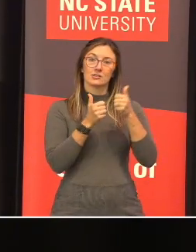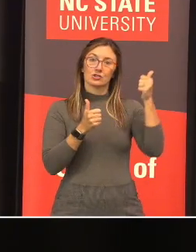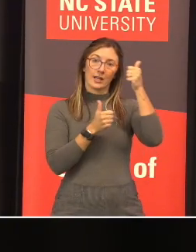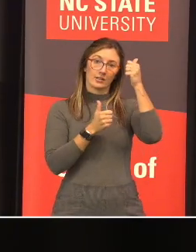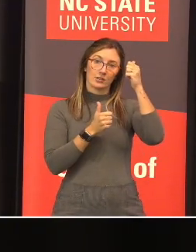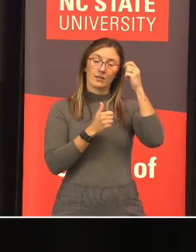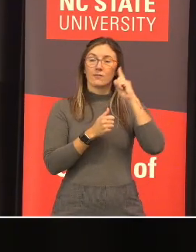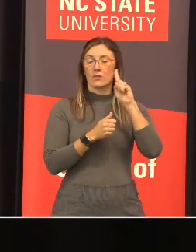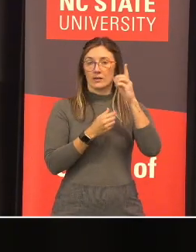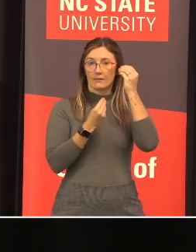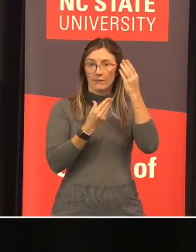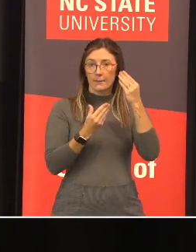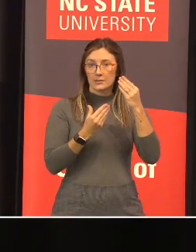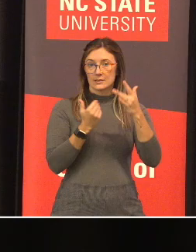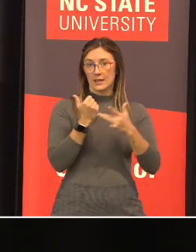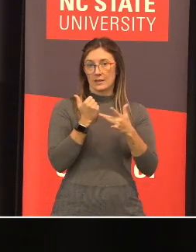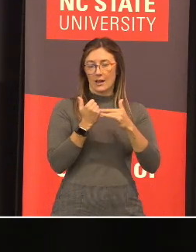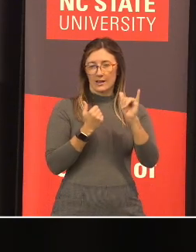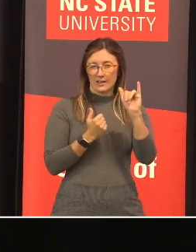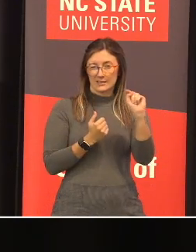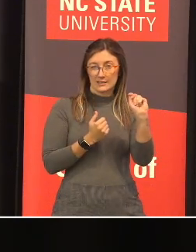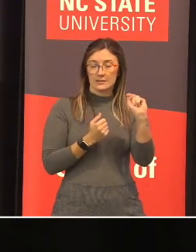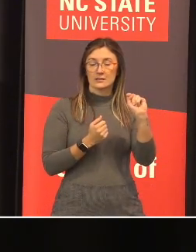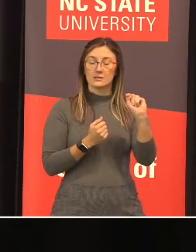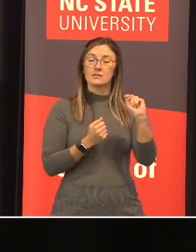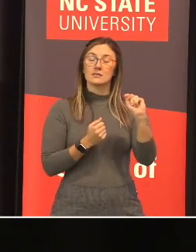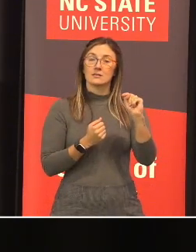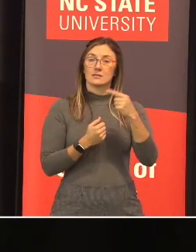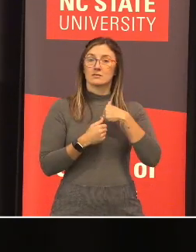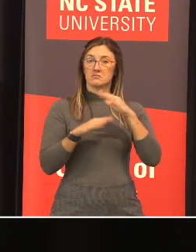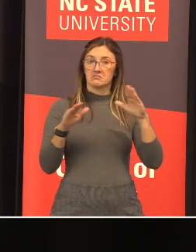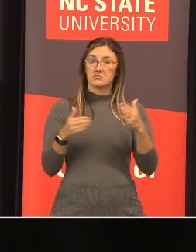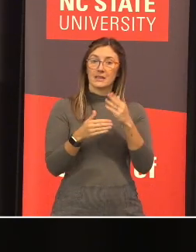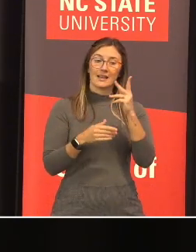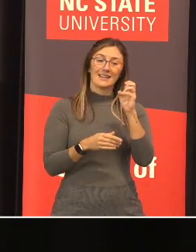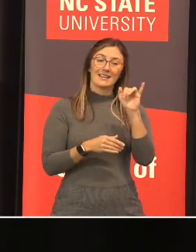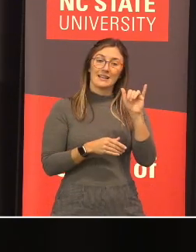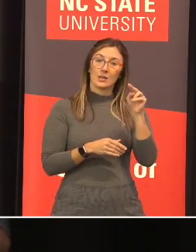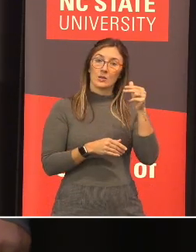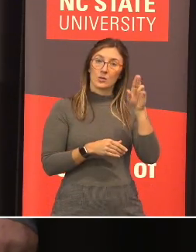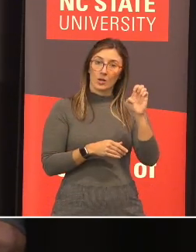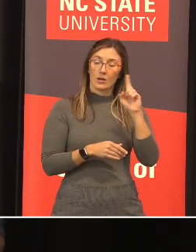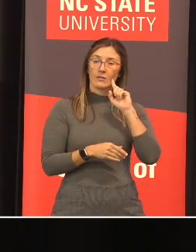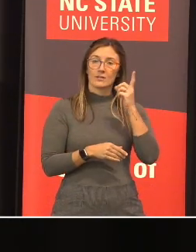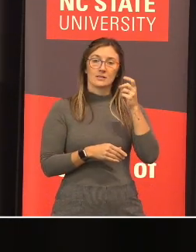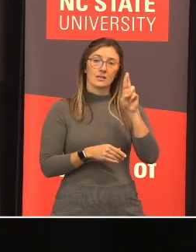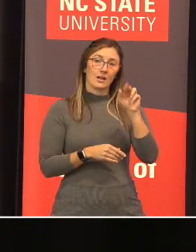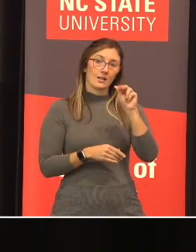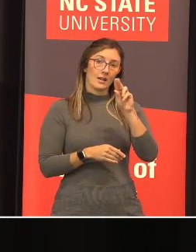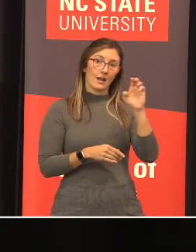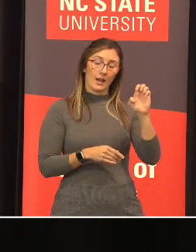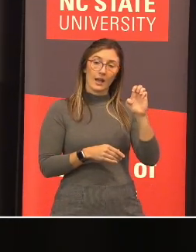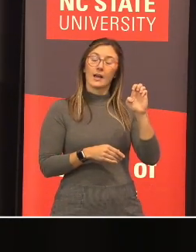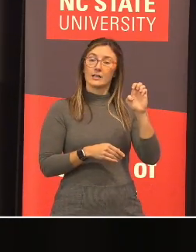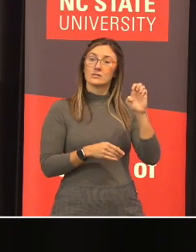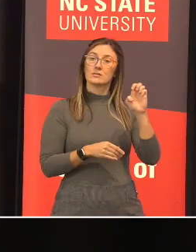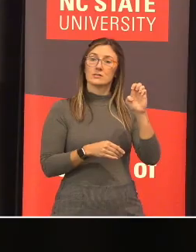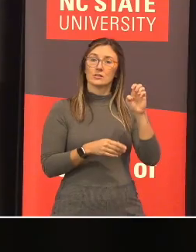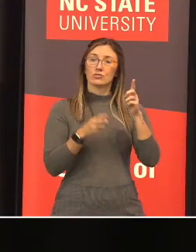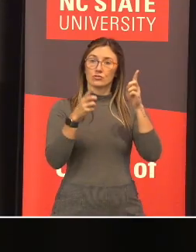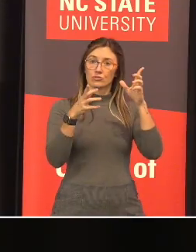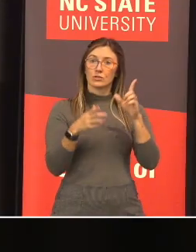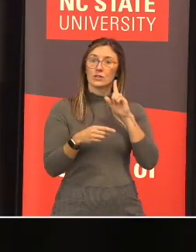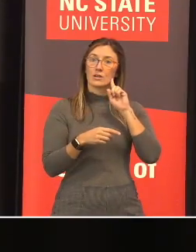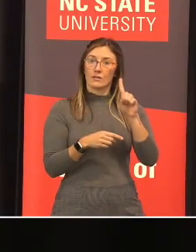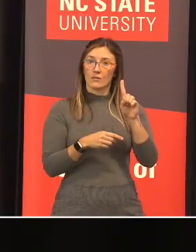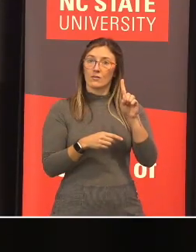I'm thrilled to be setting the stage for the keynote from Dr. Ann Nettler, Vice President of Consulting for Grackle Docs. And I just found